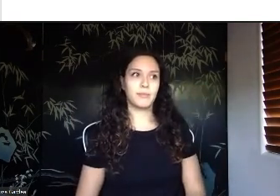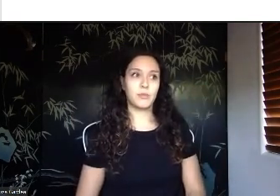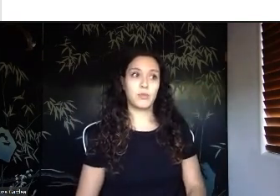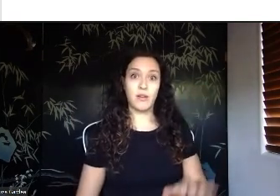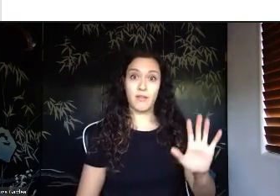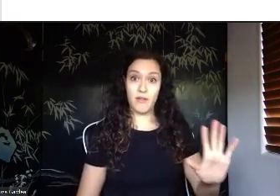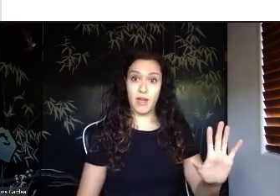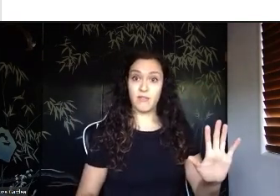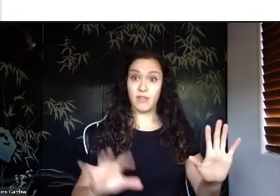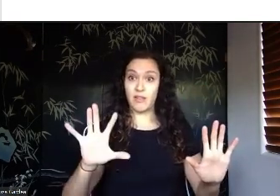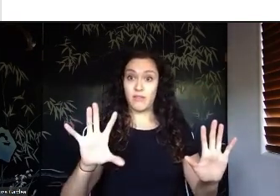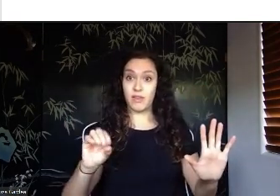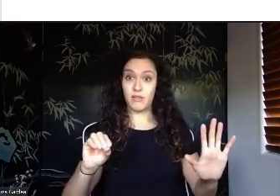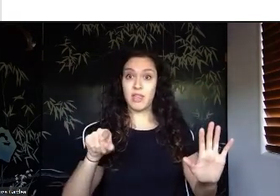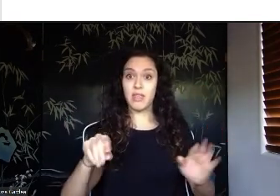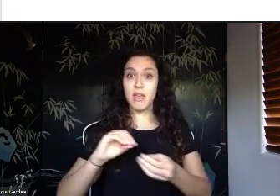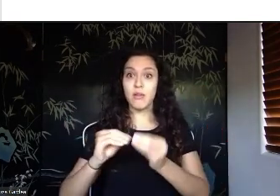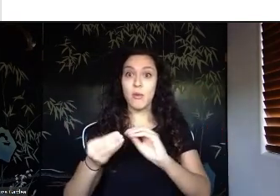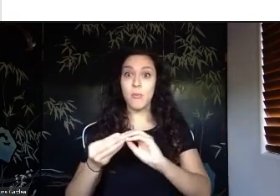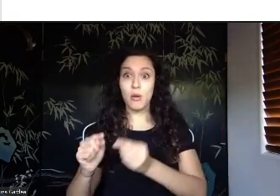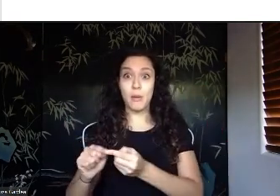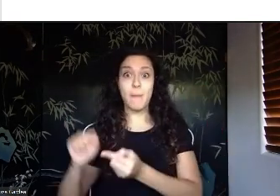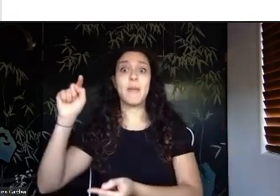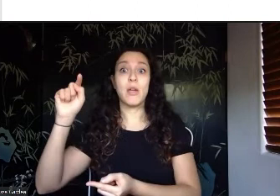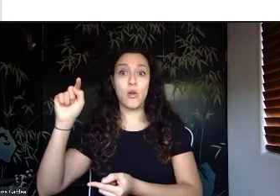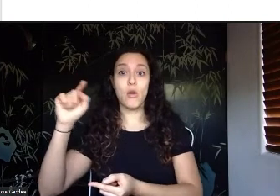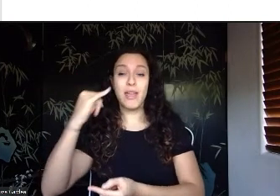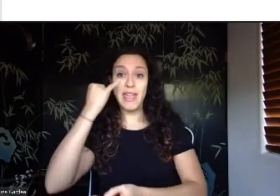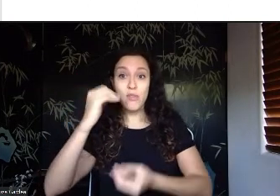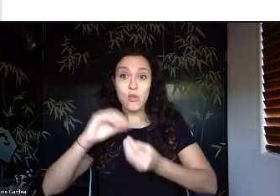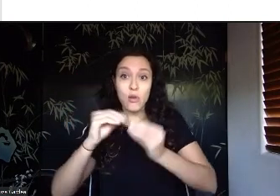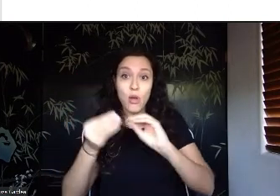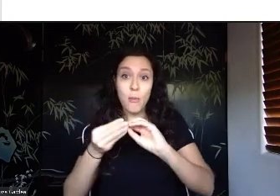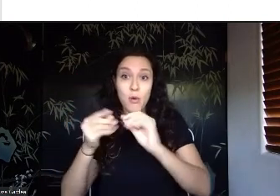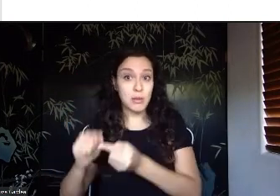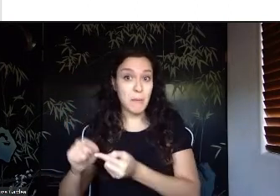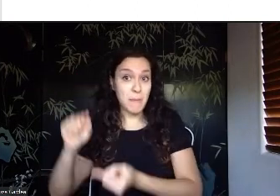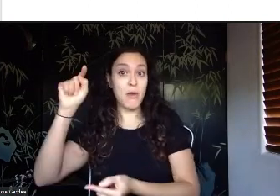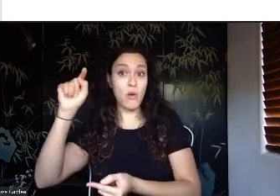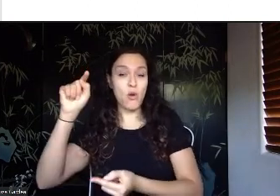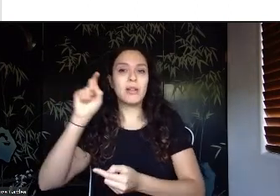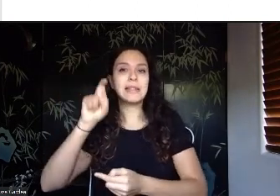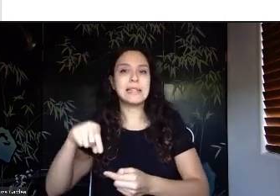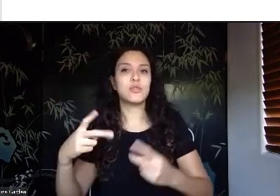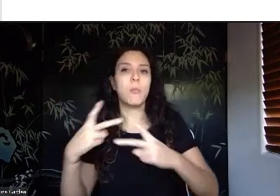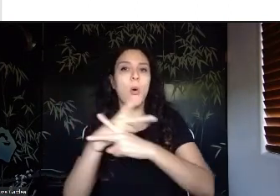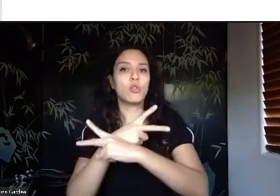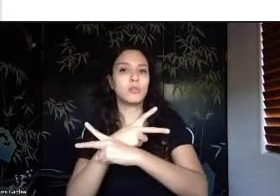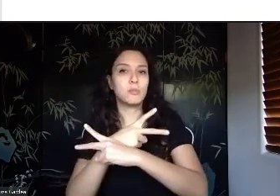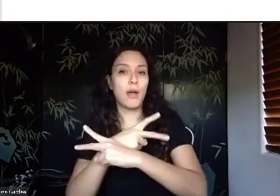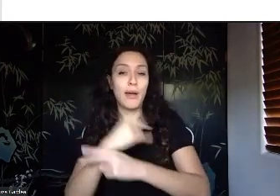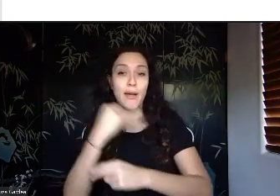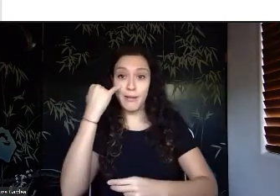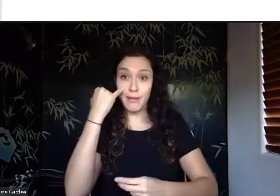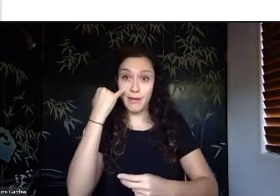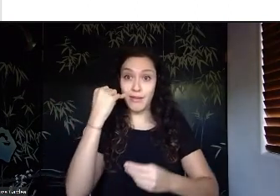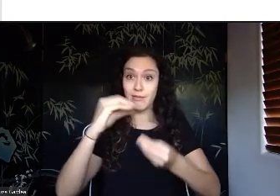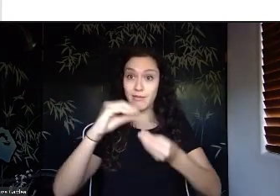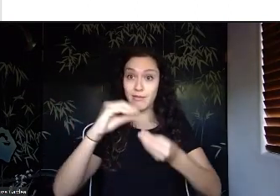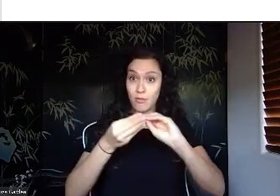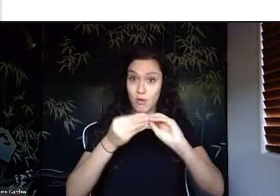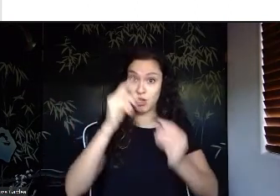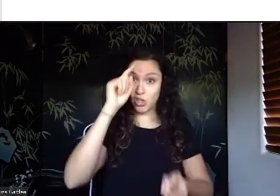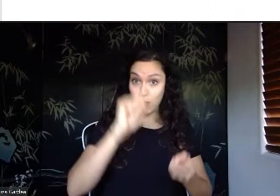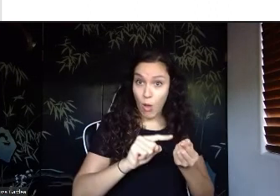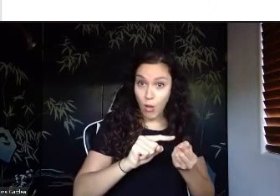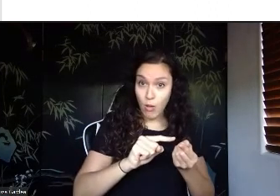across? Well, it got bigger, so if it gets bigger, I'm going to multiply. So I'm going to say, if it gets bigger,